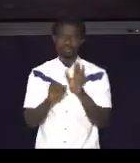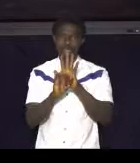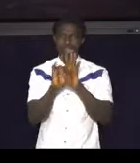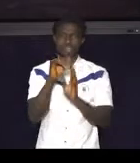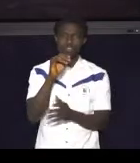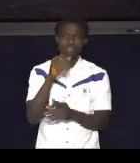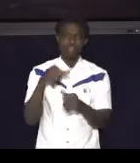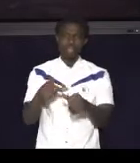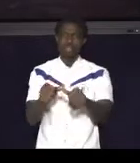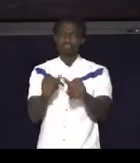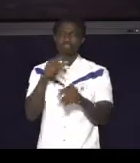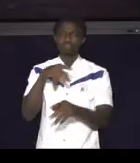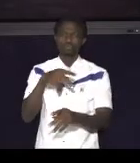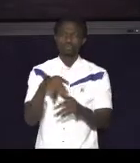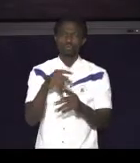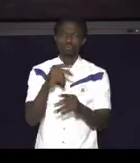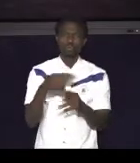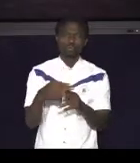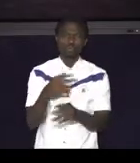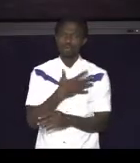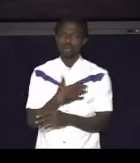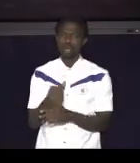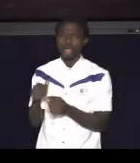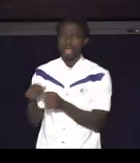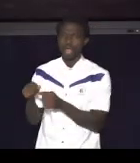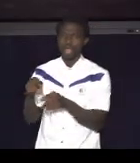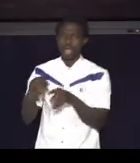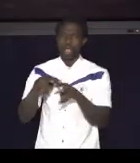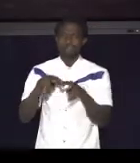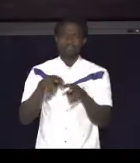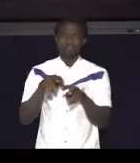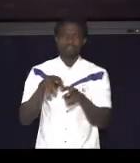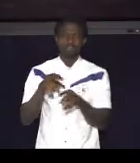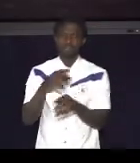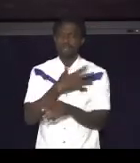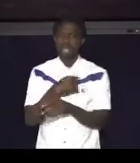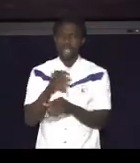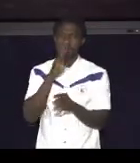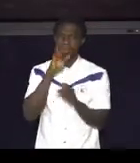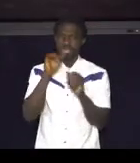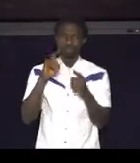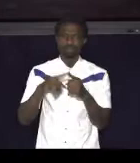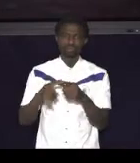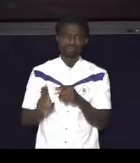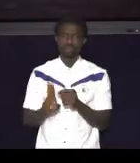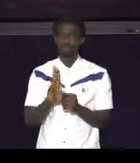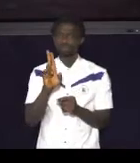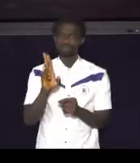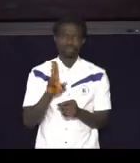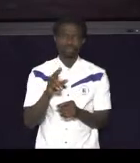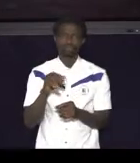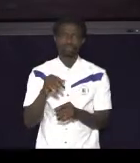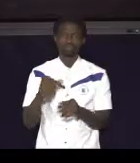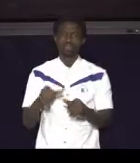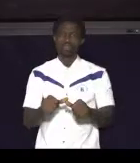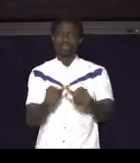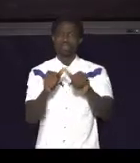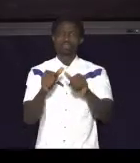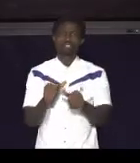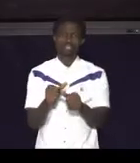identify indefinite pronouns and adverbs, and you should also be able to use indefinite pronouns and